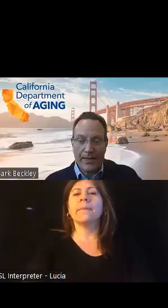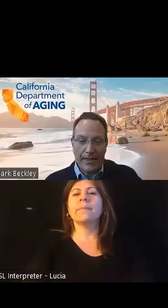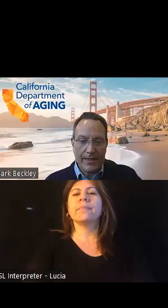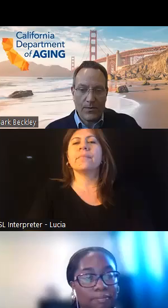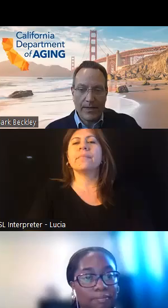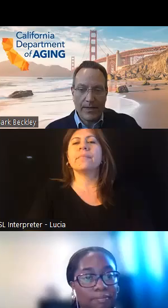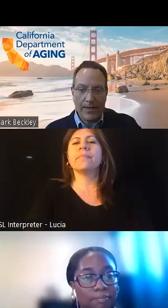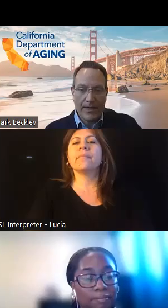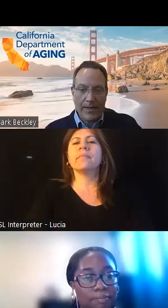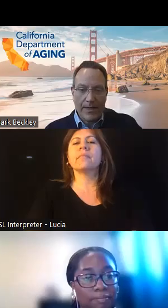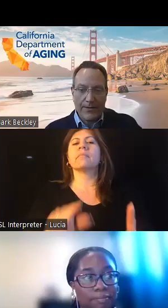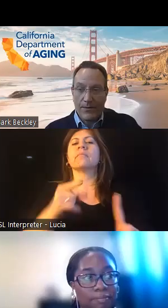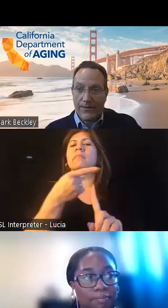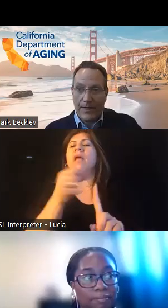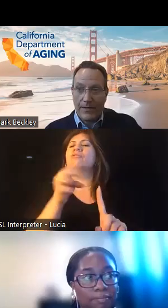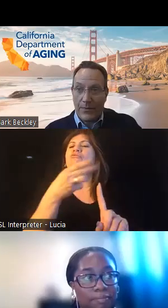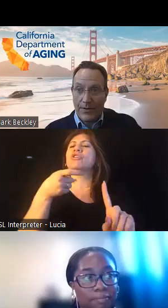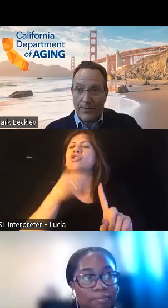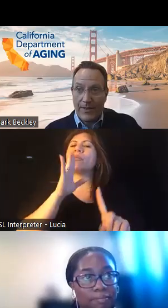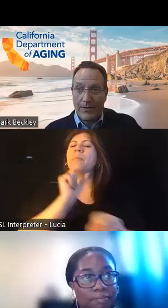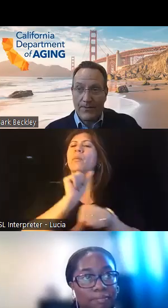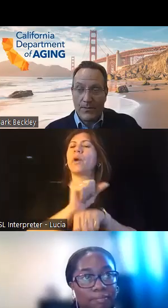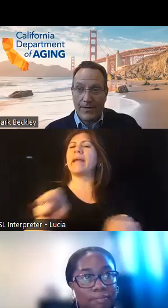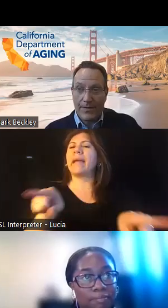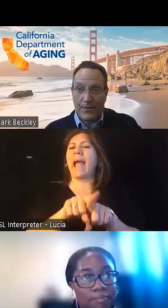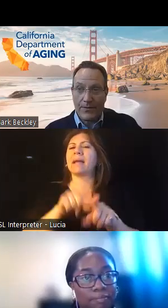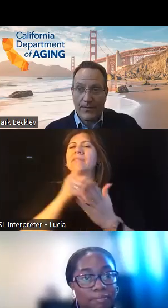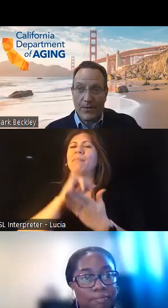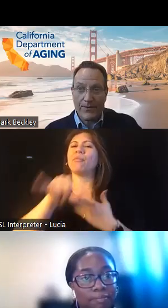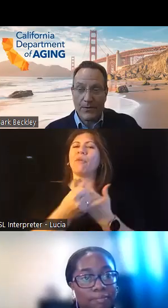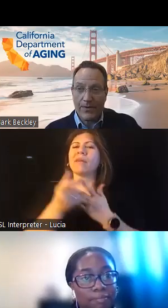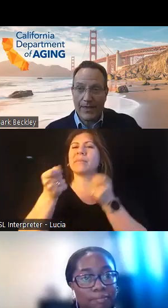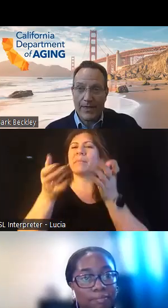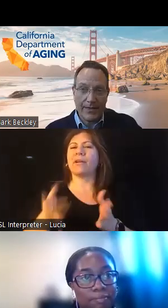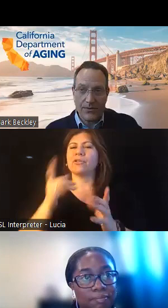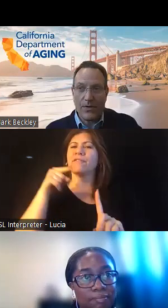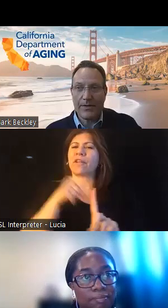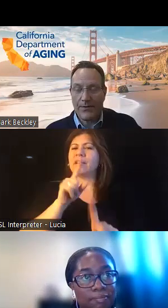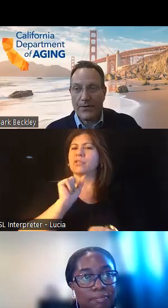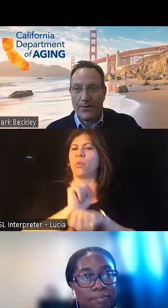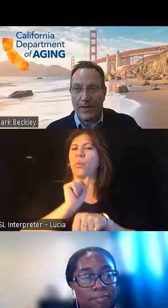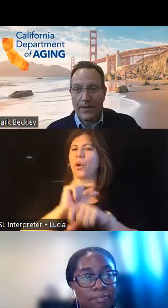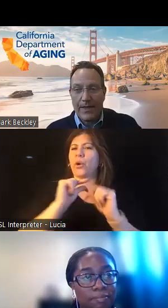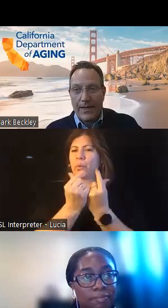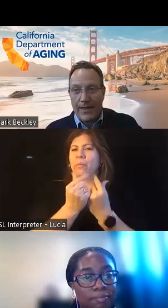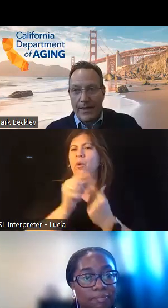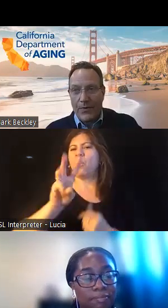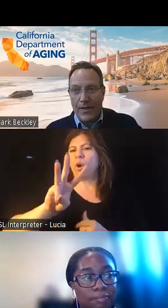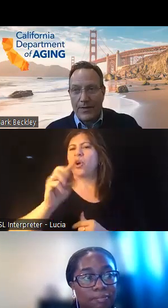will be working as sort of the project manager for this work group going forward, and she'll walk you through